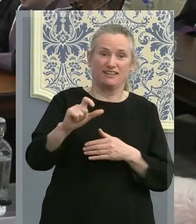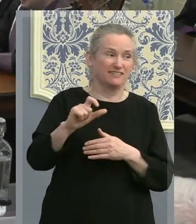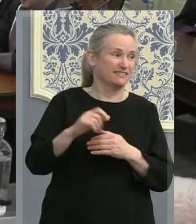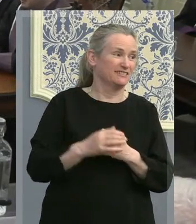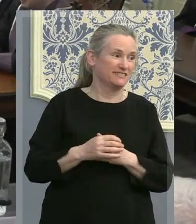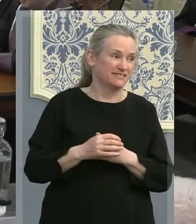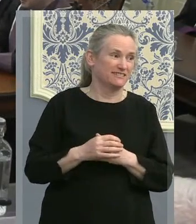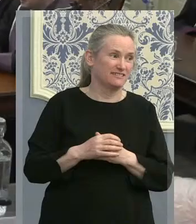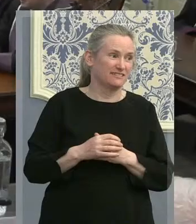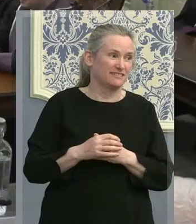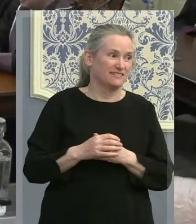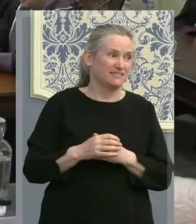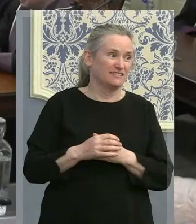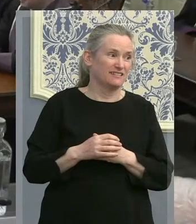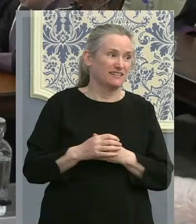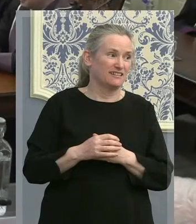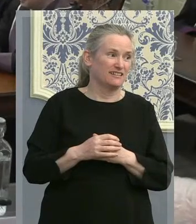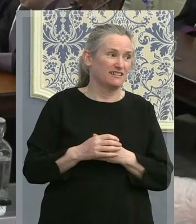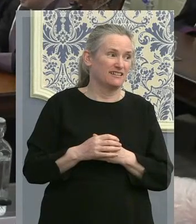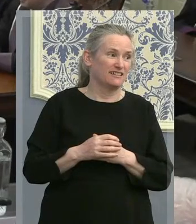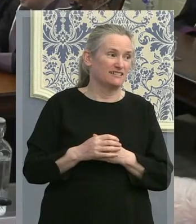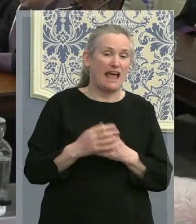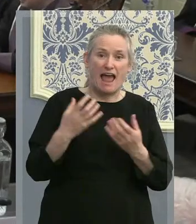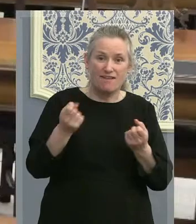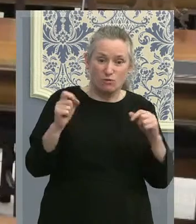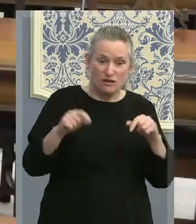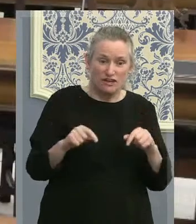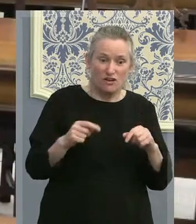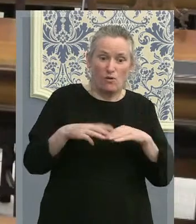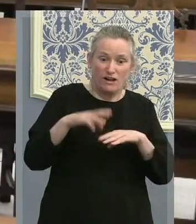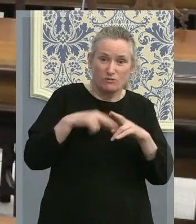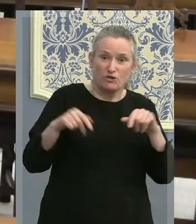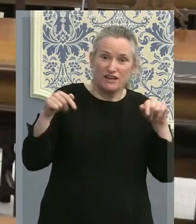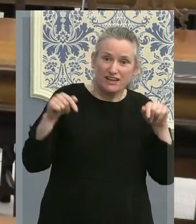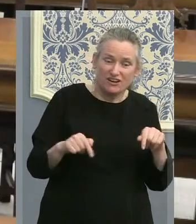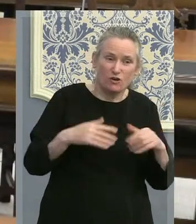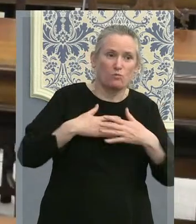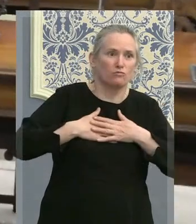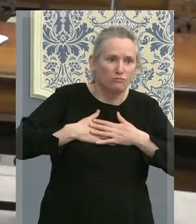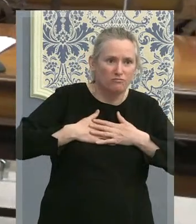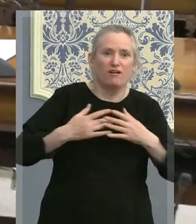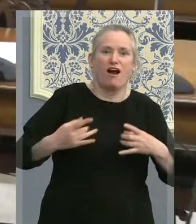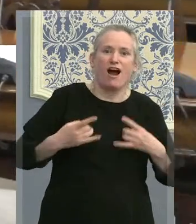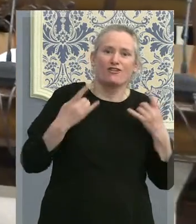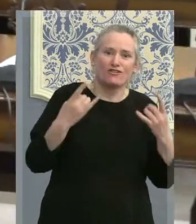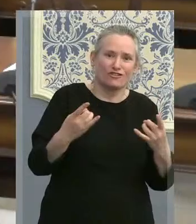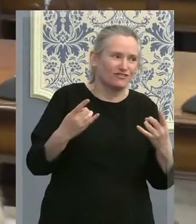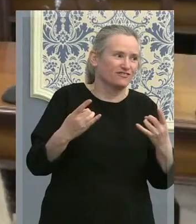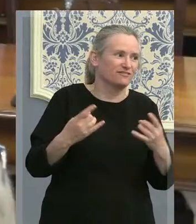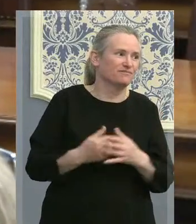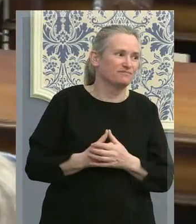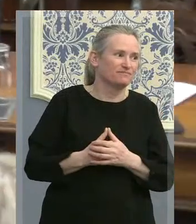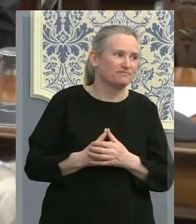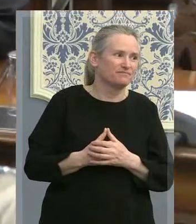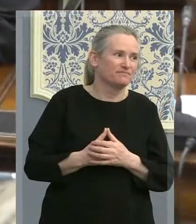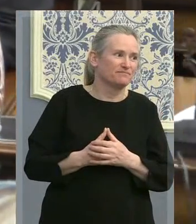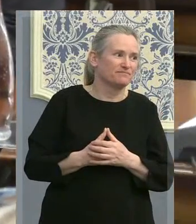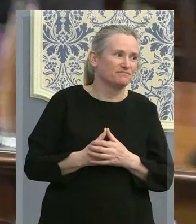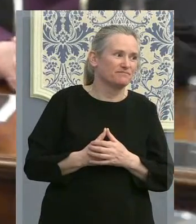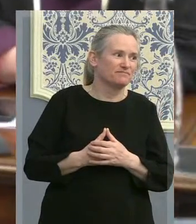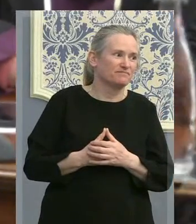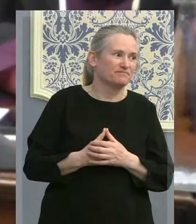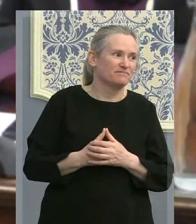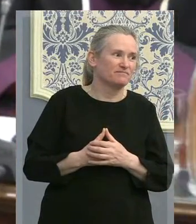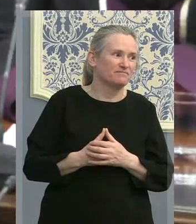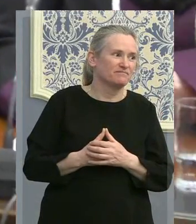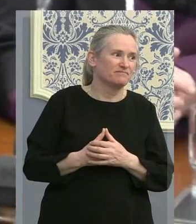biggest contribution. So to have you here, to welcome you here, is just such an honour. And I owe you such a personal